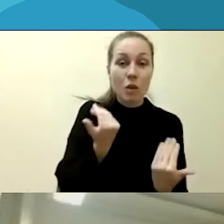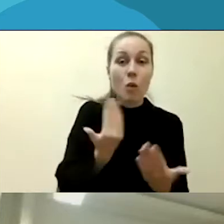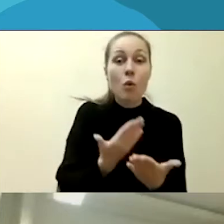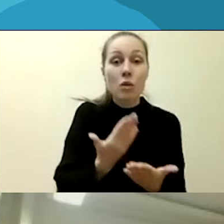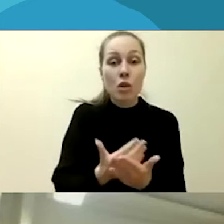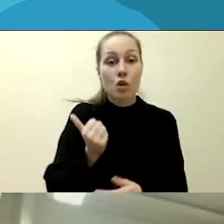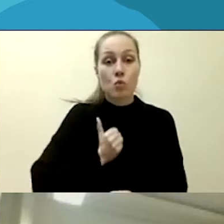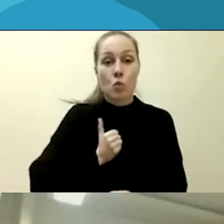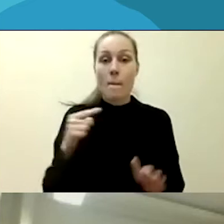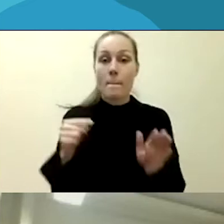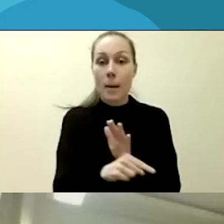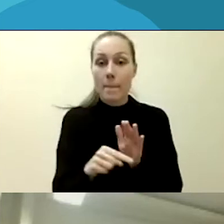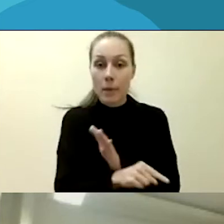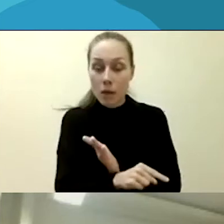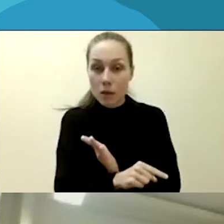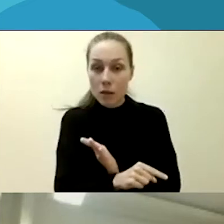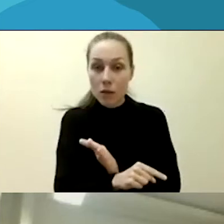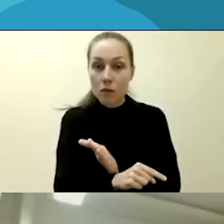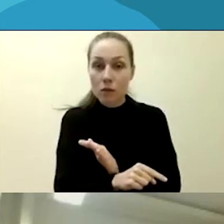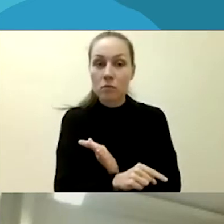the police would send you out.